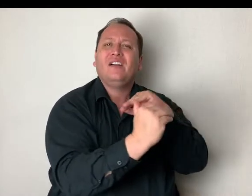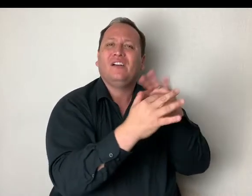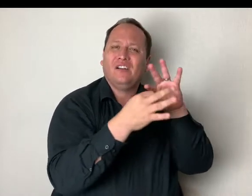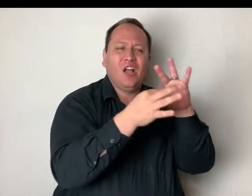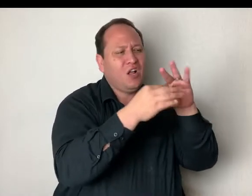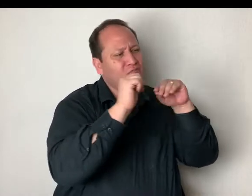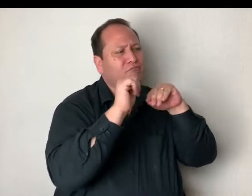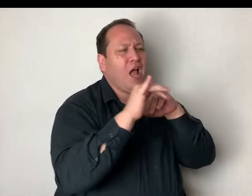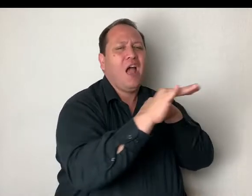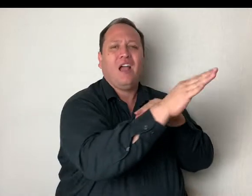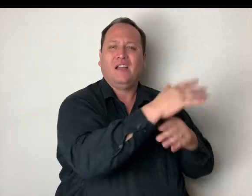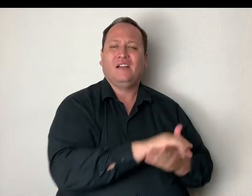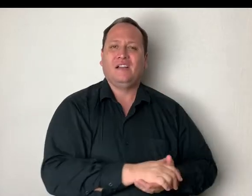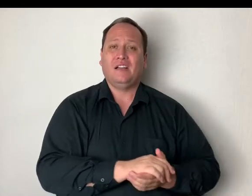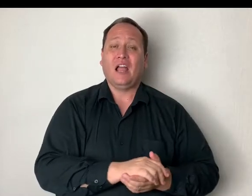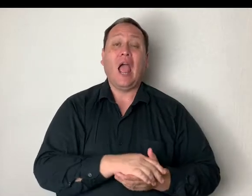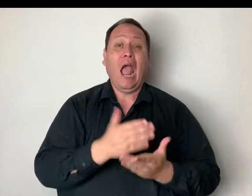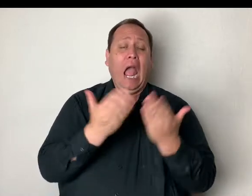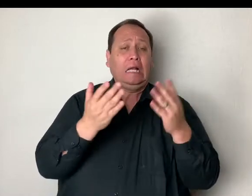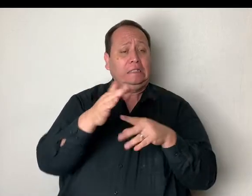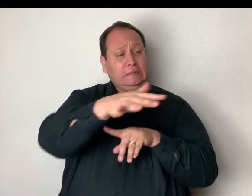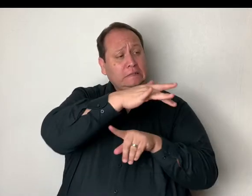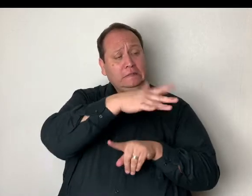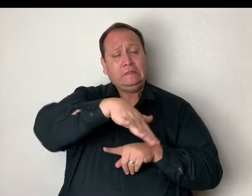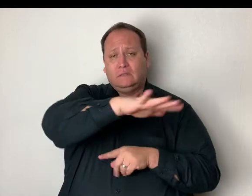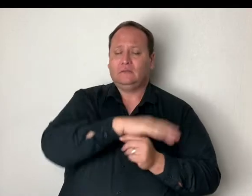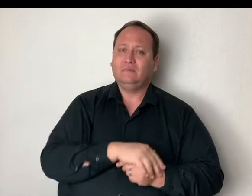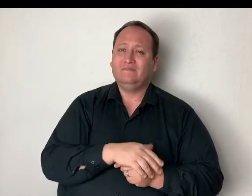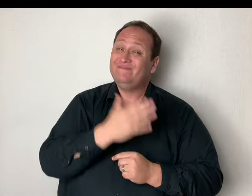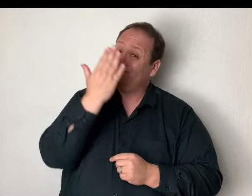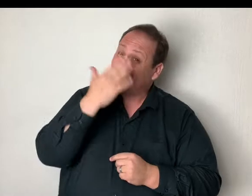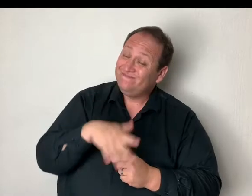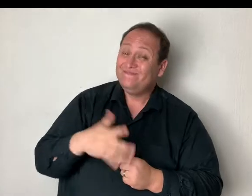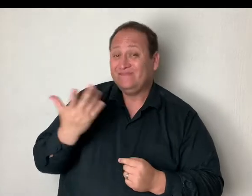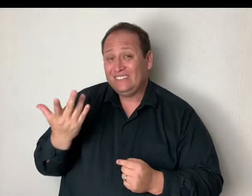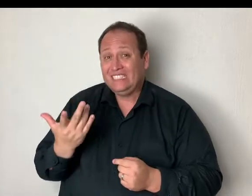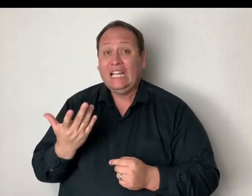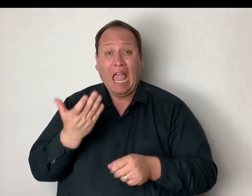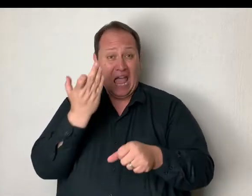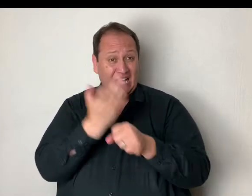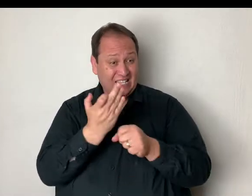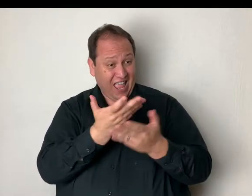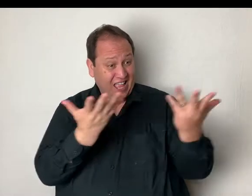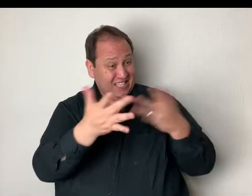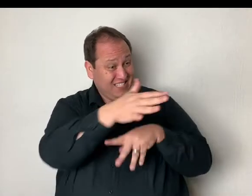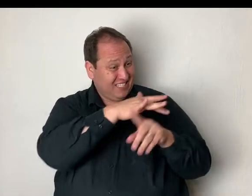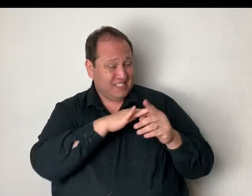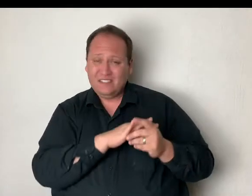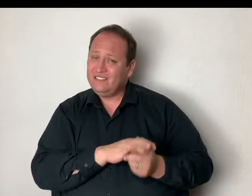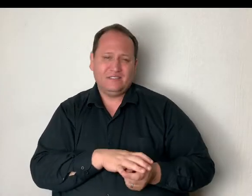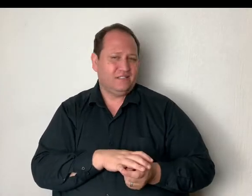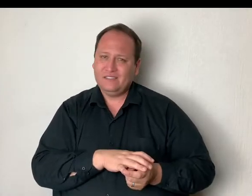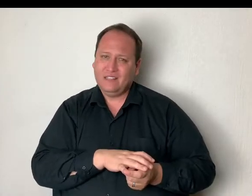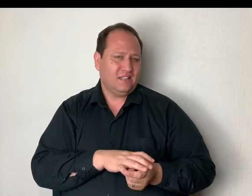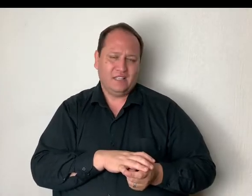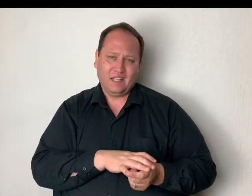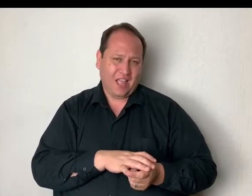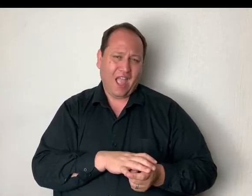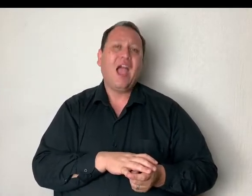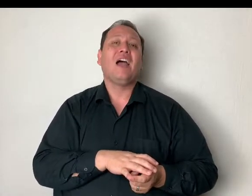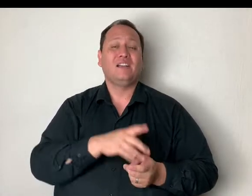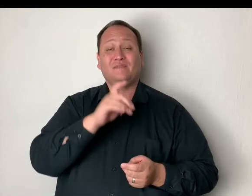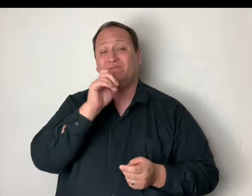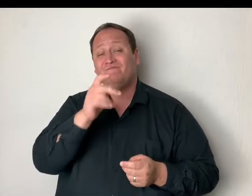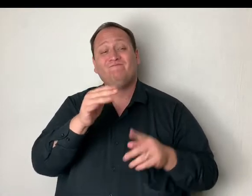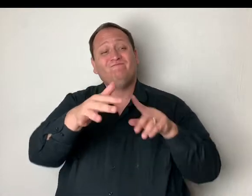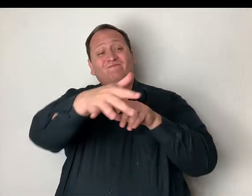current condition, this is not even the current condition. This was the condition from, say, 15 years